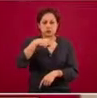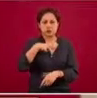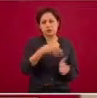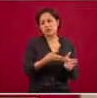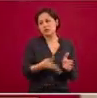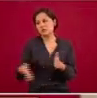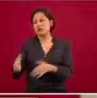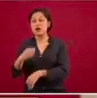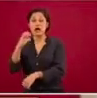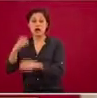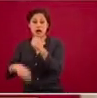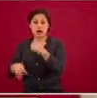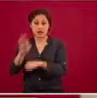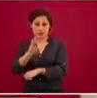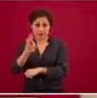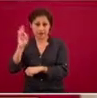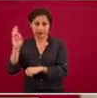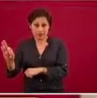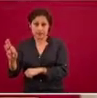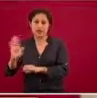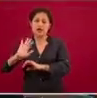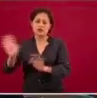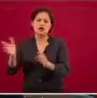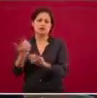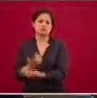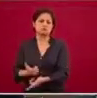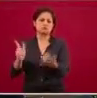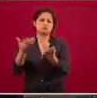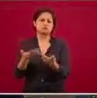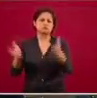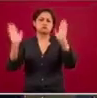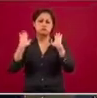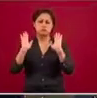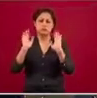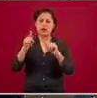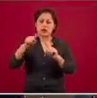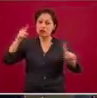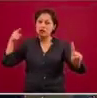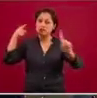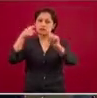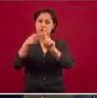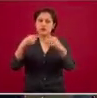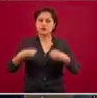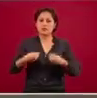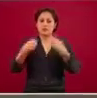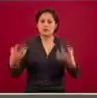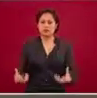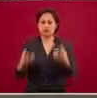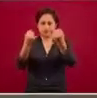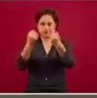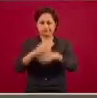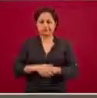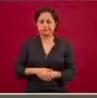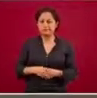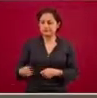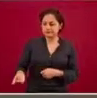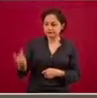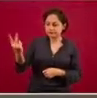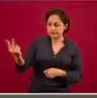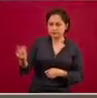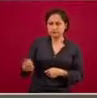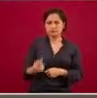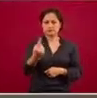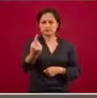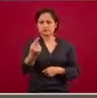belong to the non-essential sectors. And all of those who belong to the non-essential sectors must stop and are not authorized to